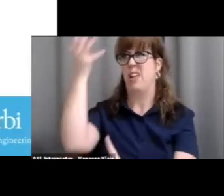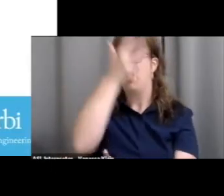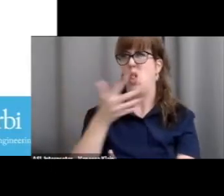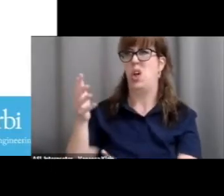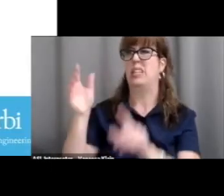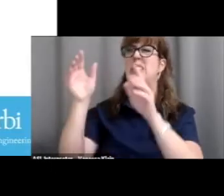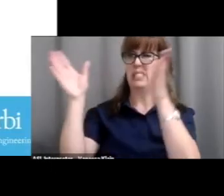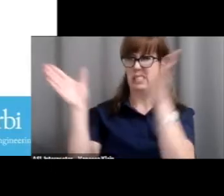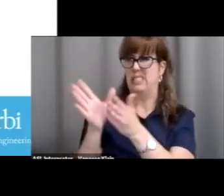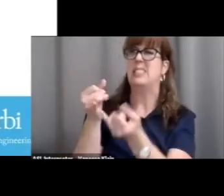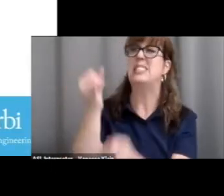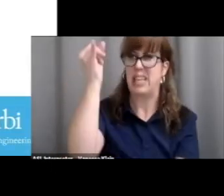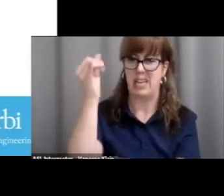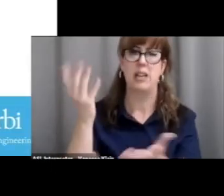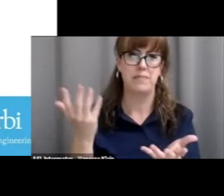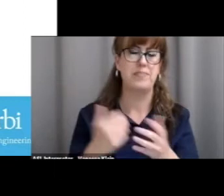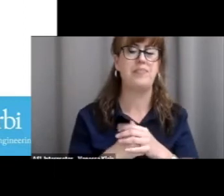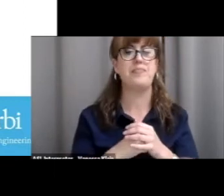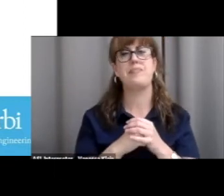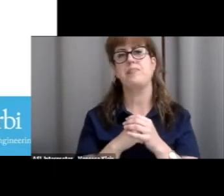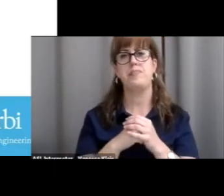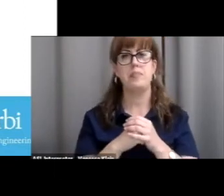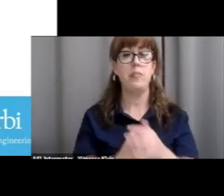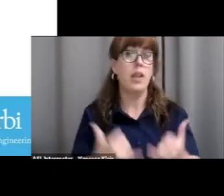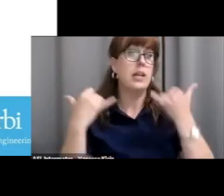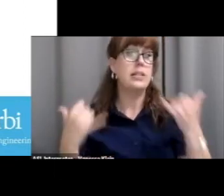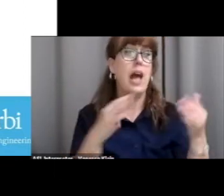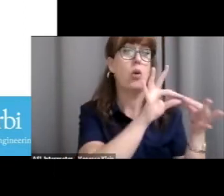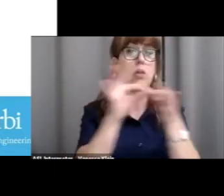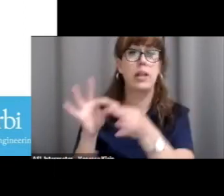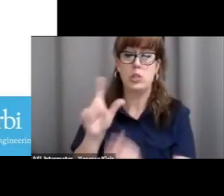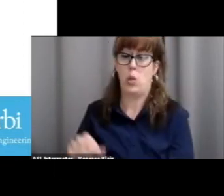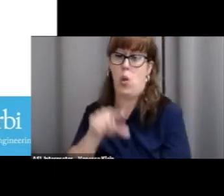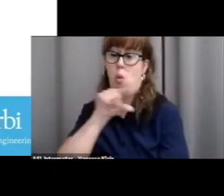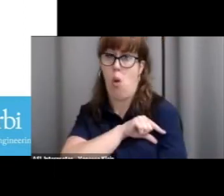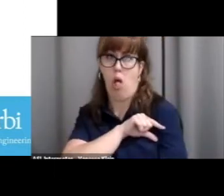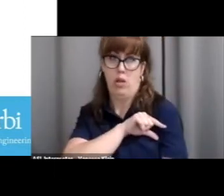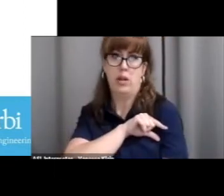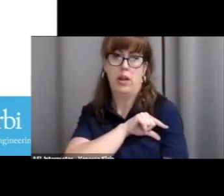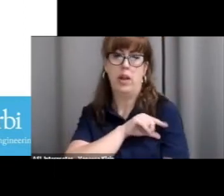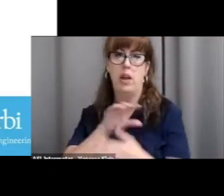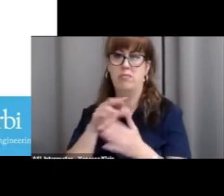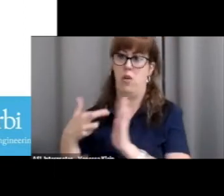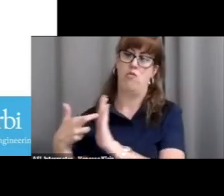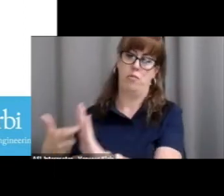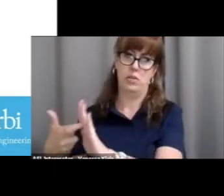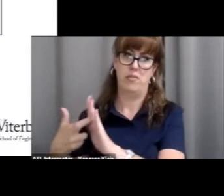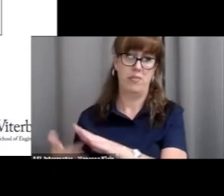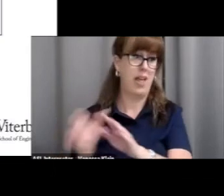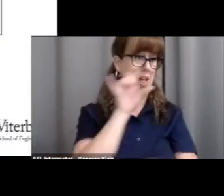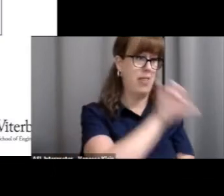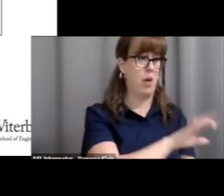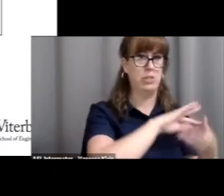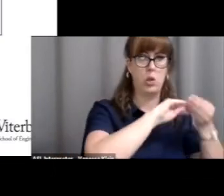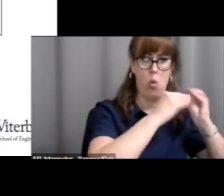So now I'm going to move more to the quality of representation now that we've reviewed some of the quantity of representation that we found.